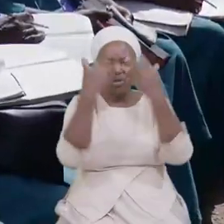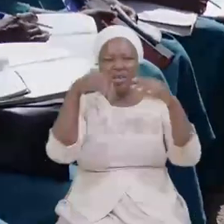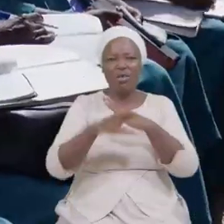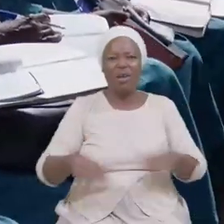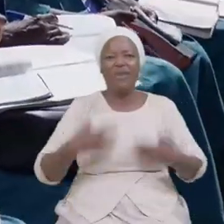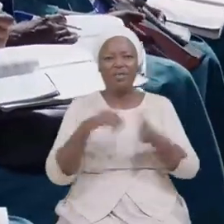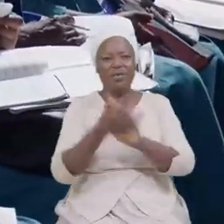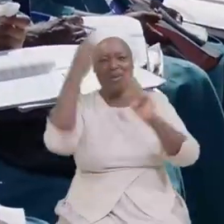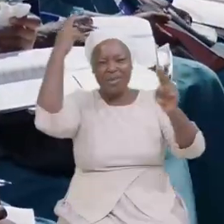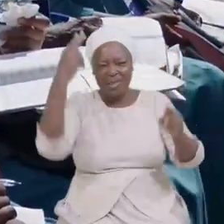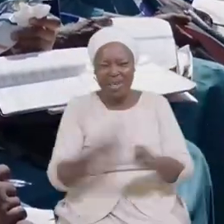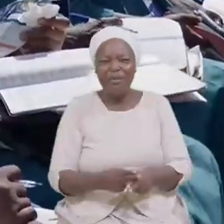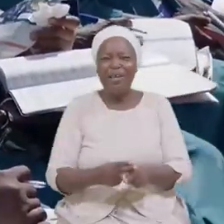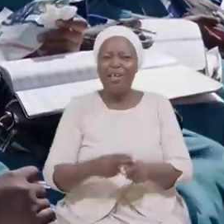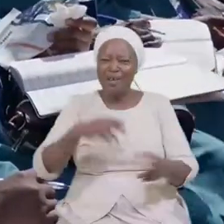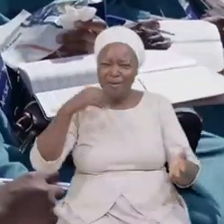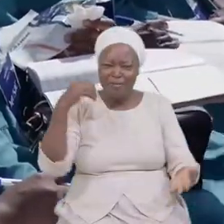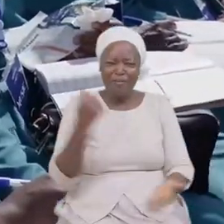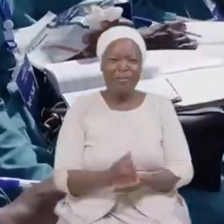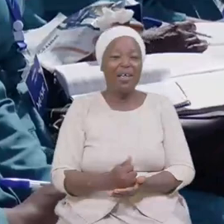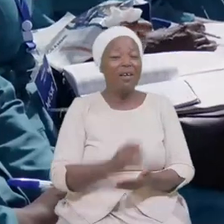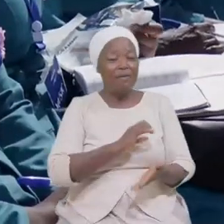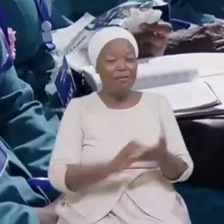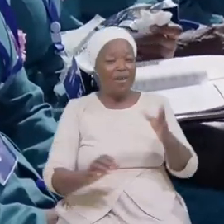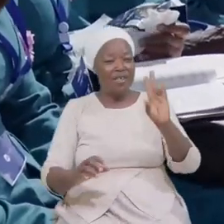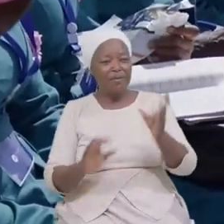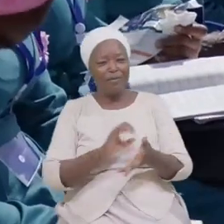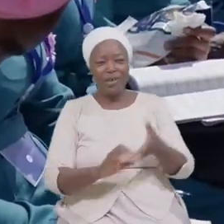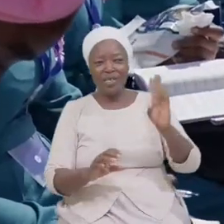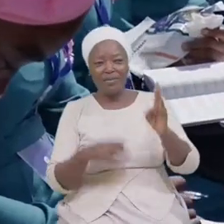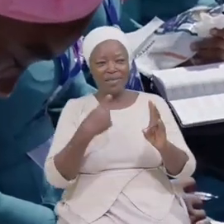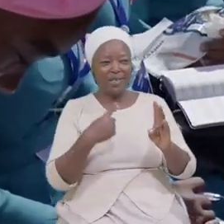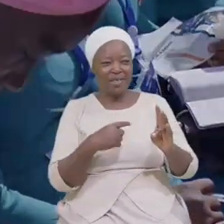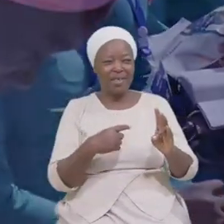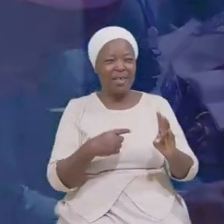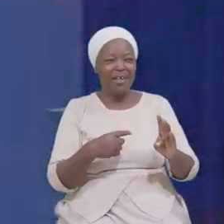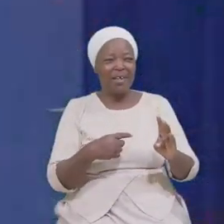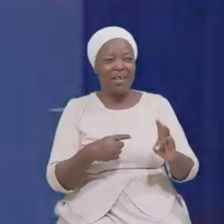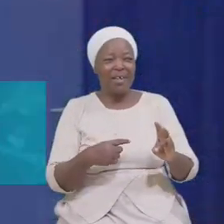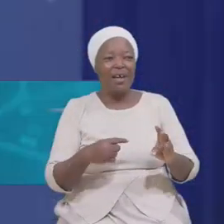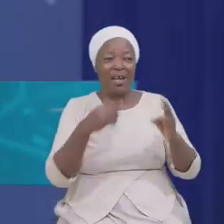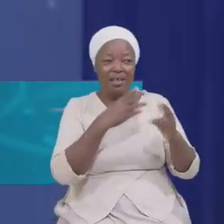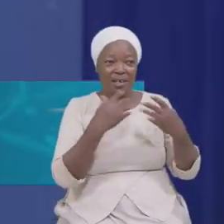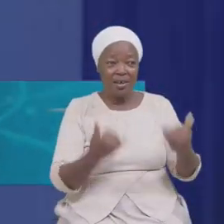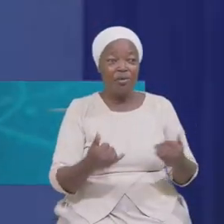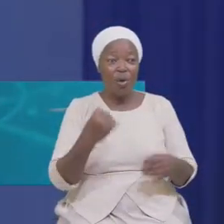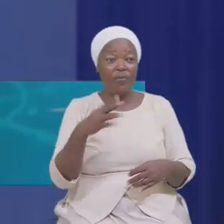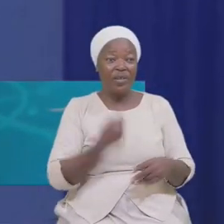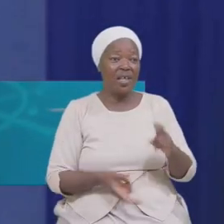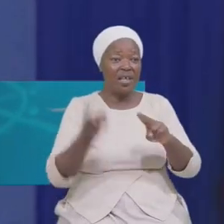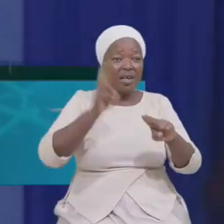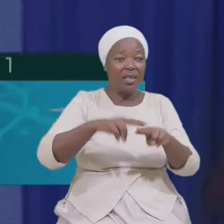Amen. Look at verse 7 here. Verse 7 says, and of the increase of his government